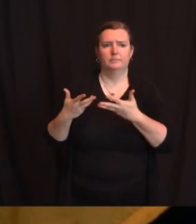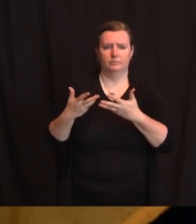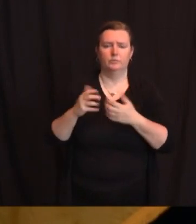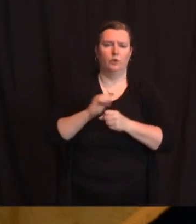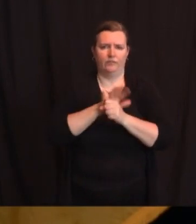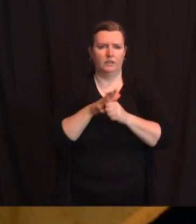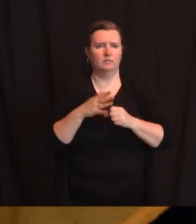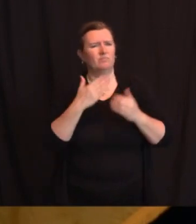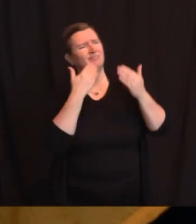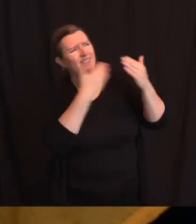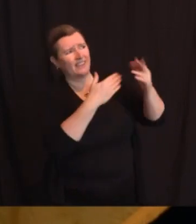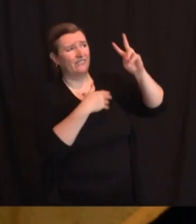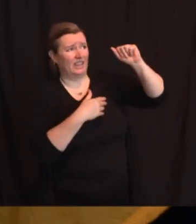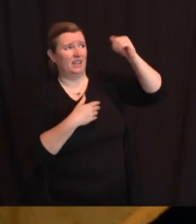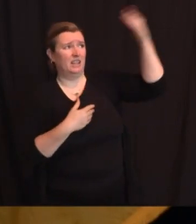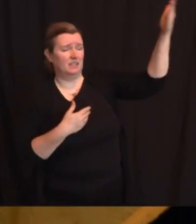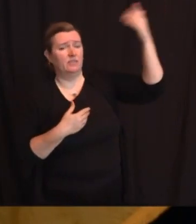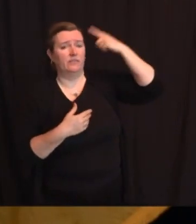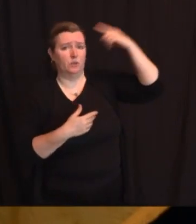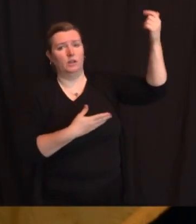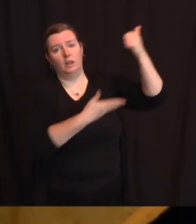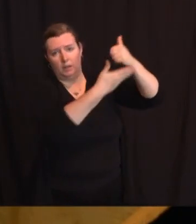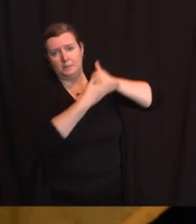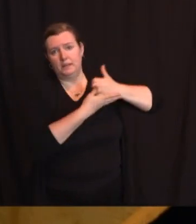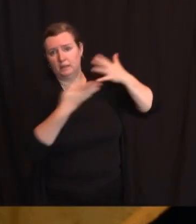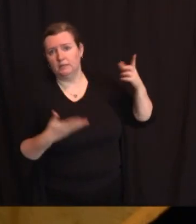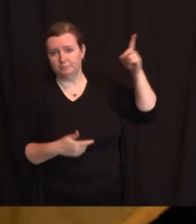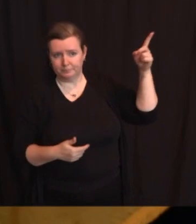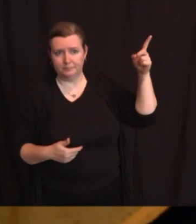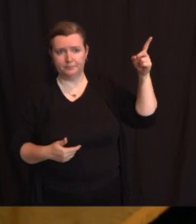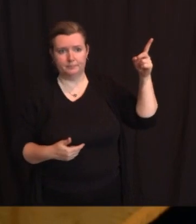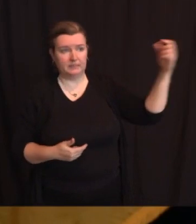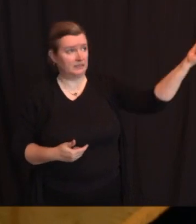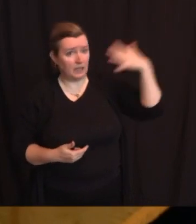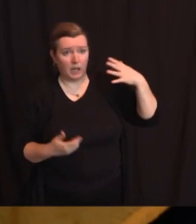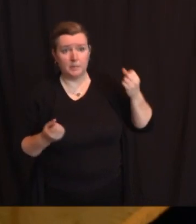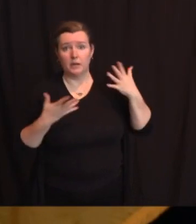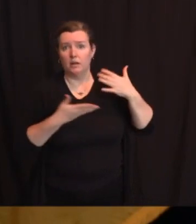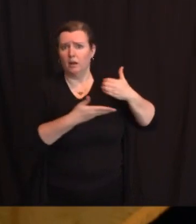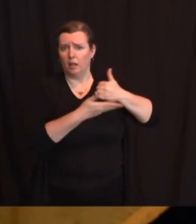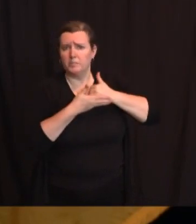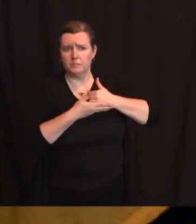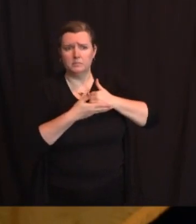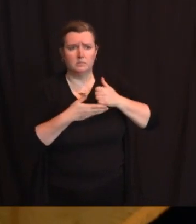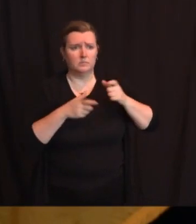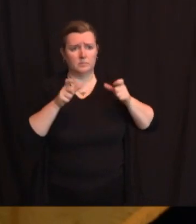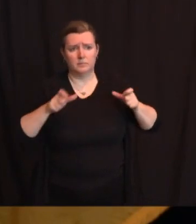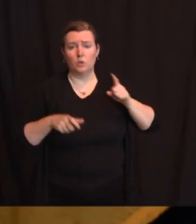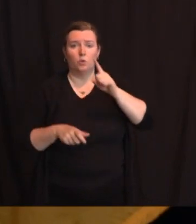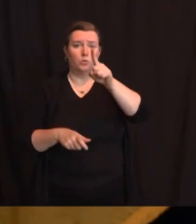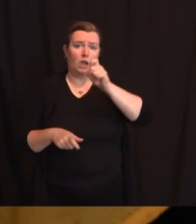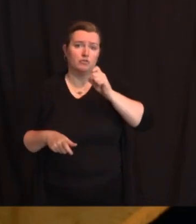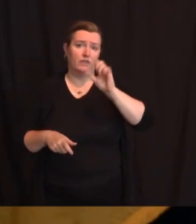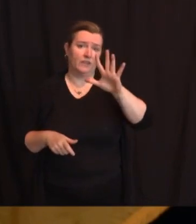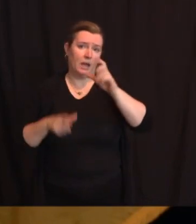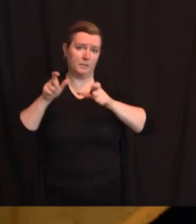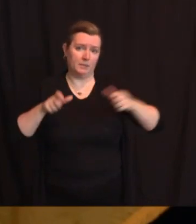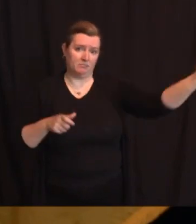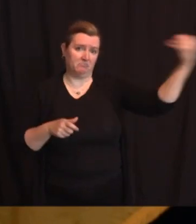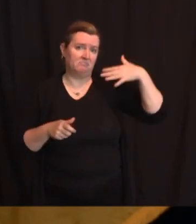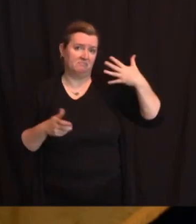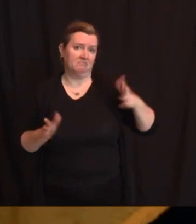invaluable. It currently numbers 105 strong. As you know, the National Guard has been supporting both the